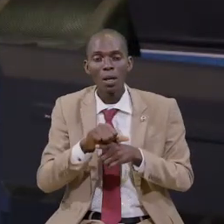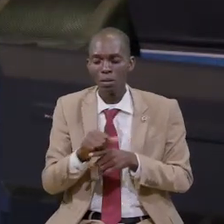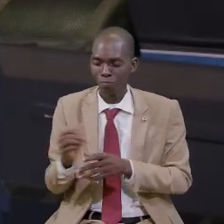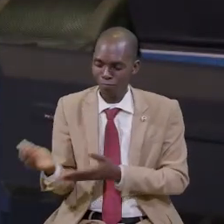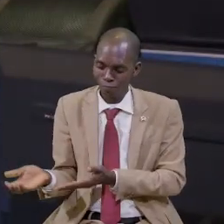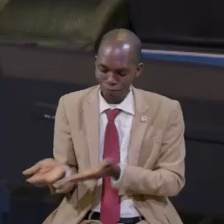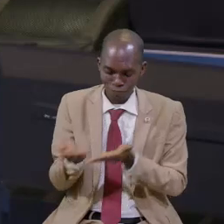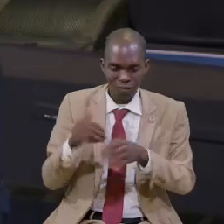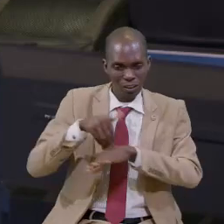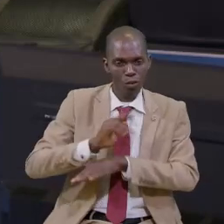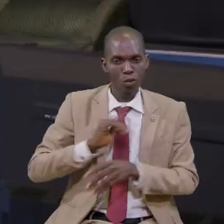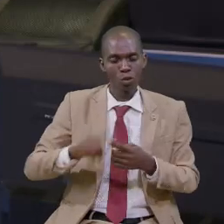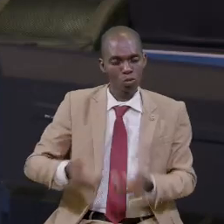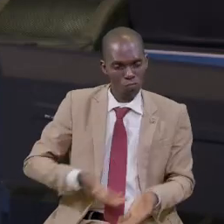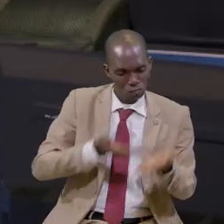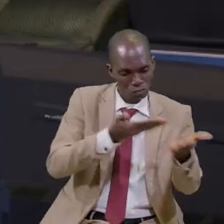What do you do?